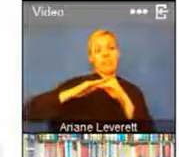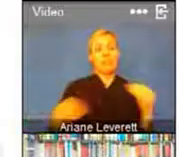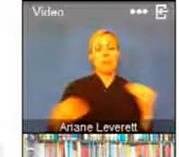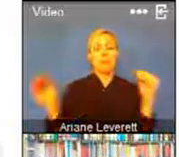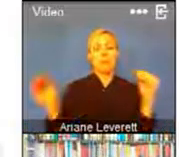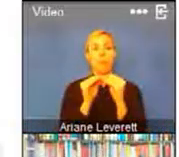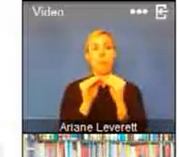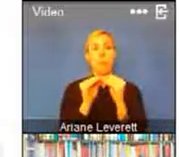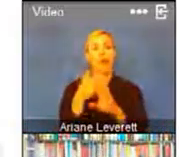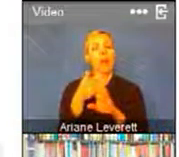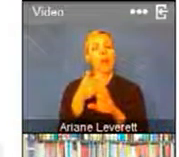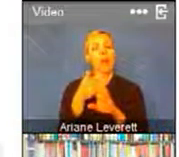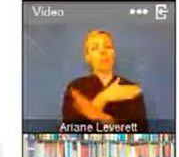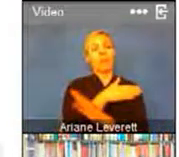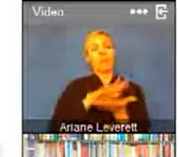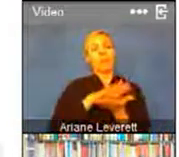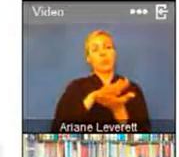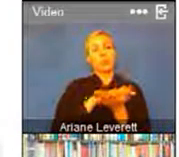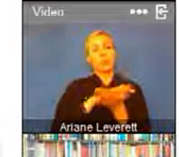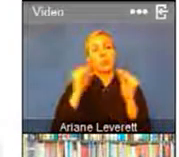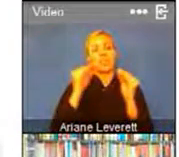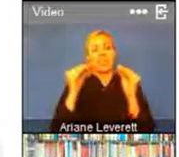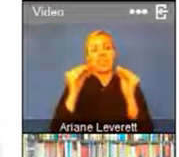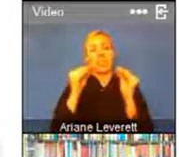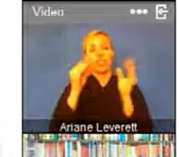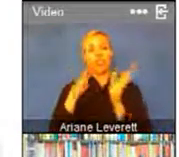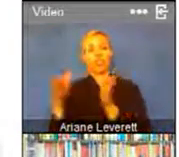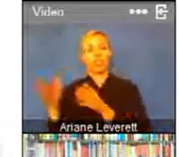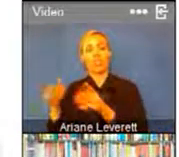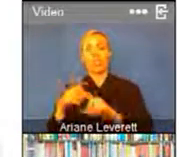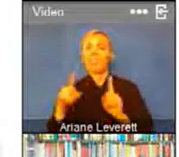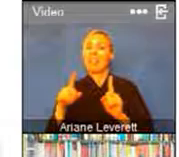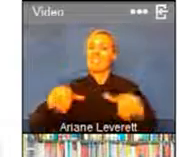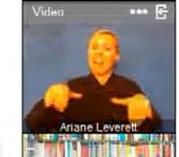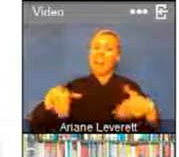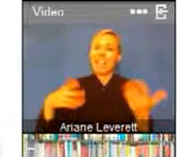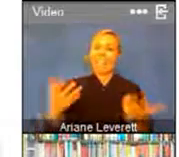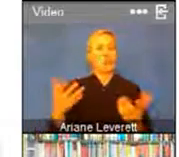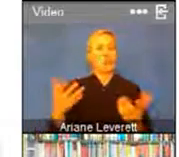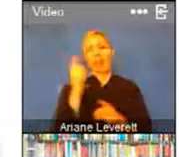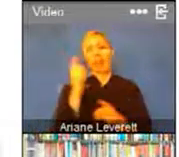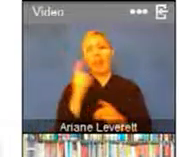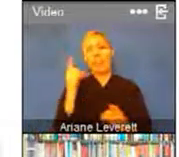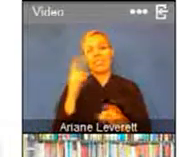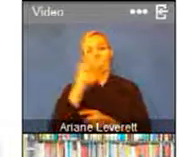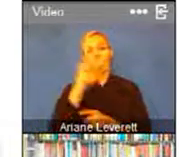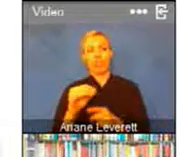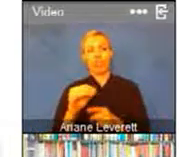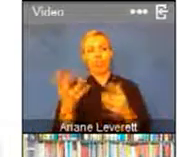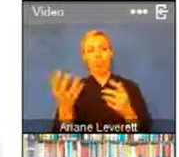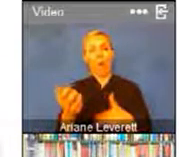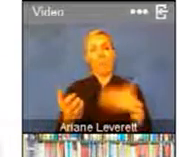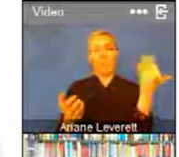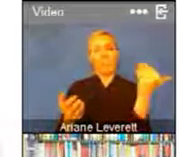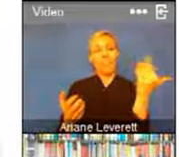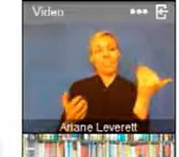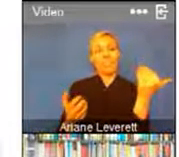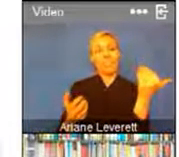but also educators and teachers' emotional relations to the children. There's a slight relation between health